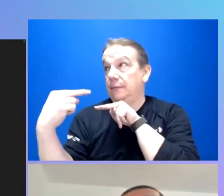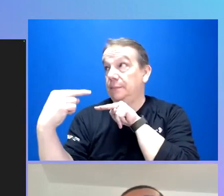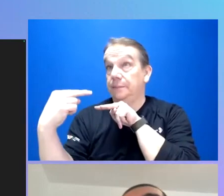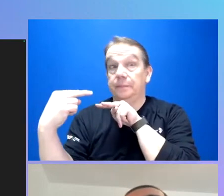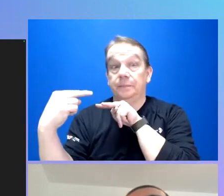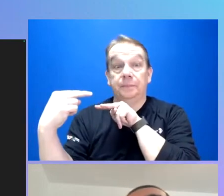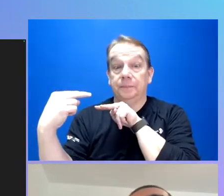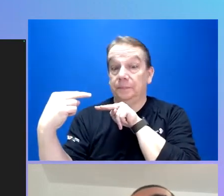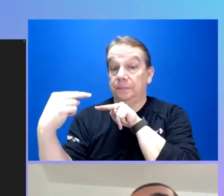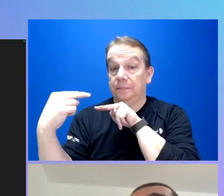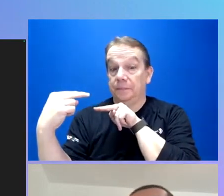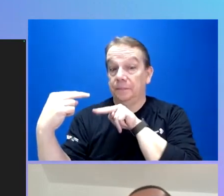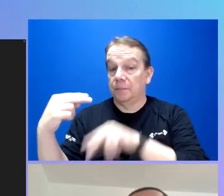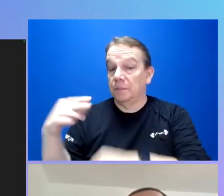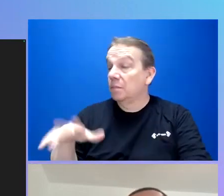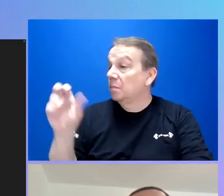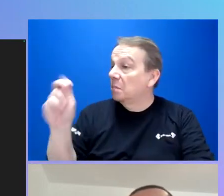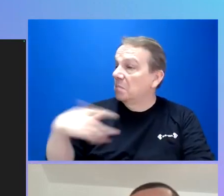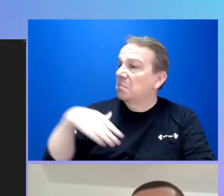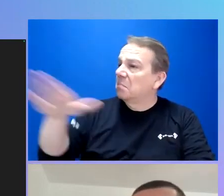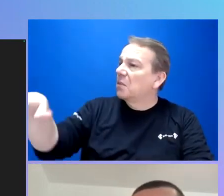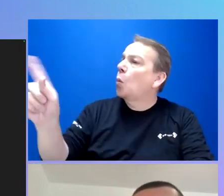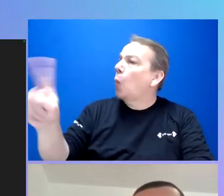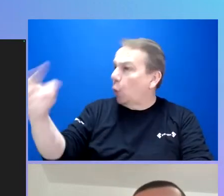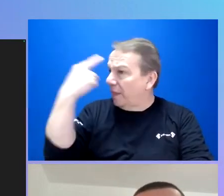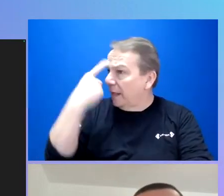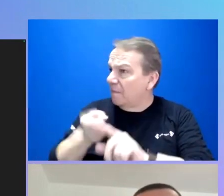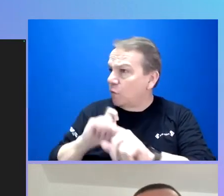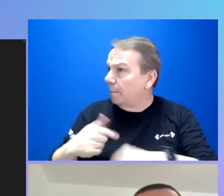Eventually I say, okay, where do you think I'm from?